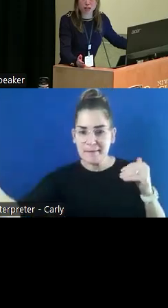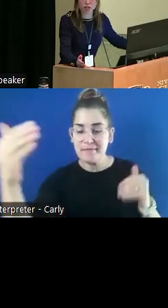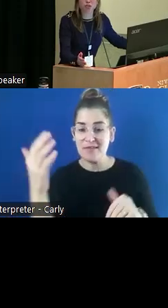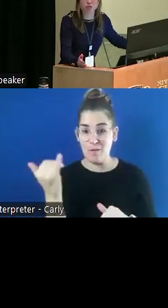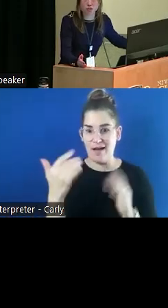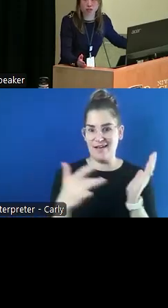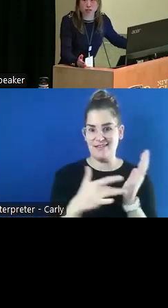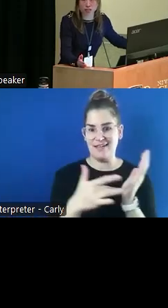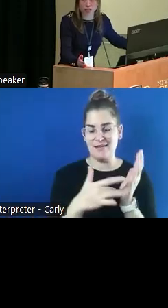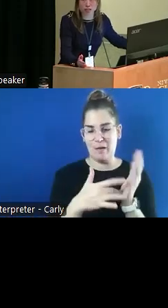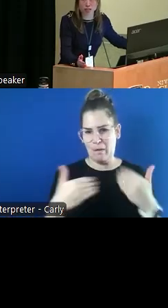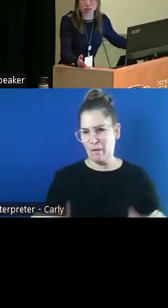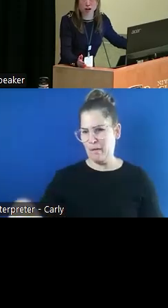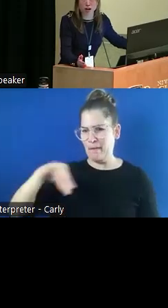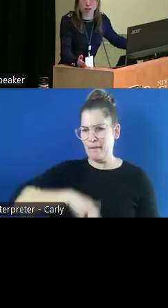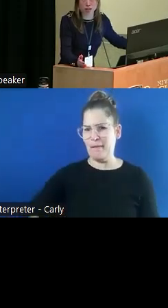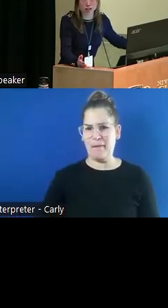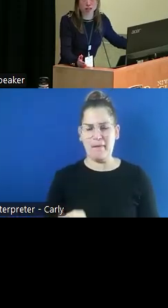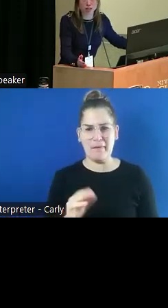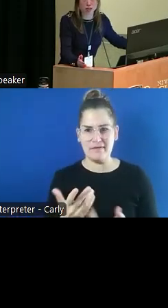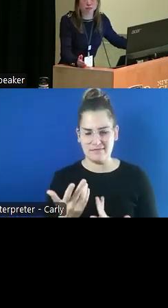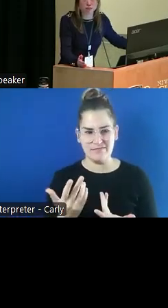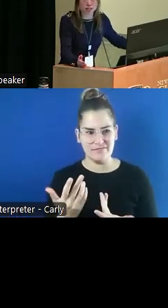quite useful in